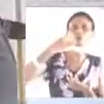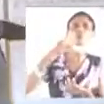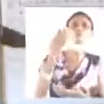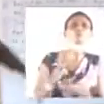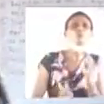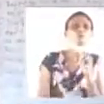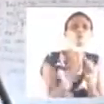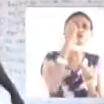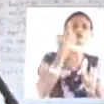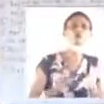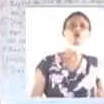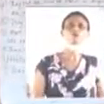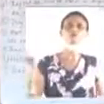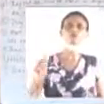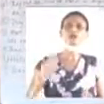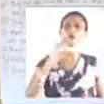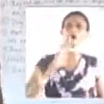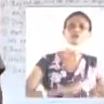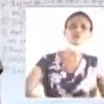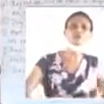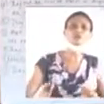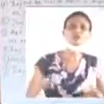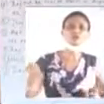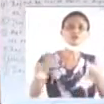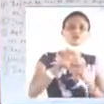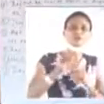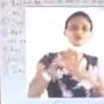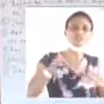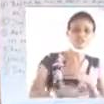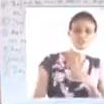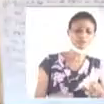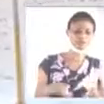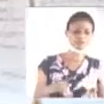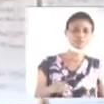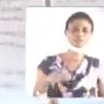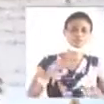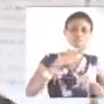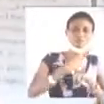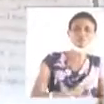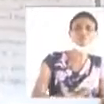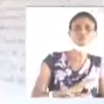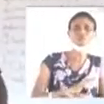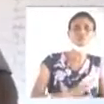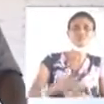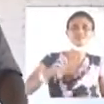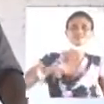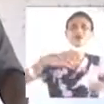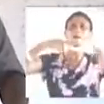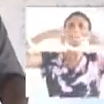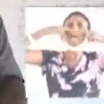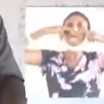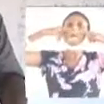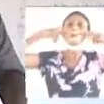Most drug addicts are prone to criminal activities. You always see them. When